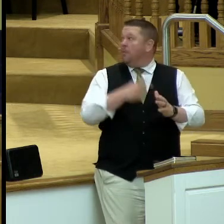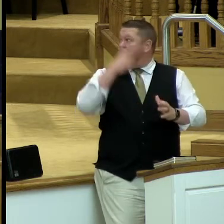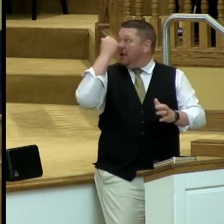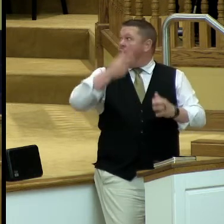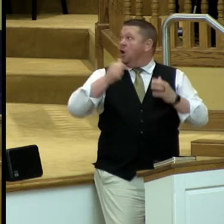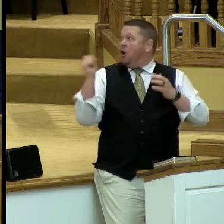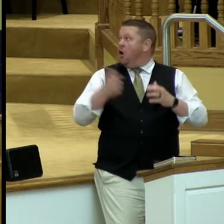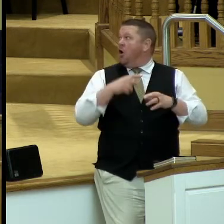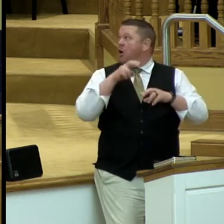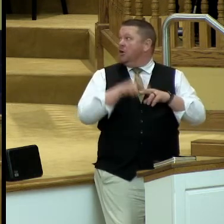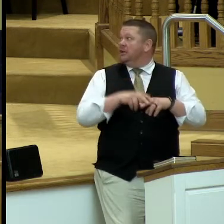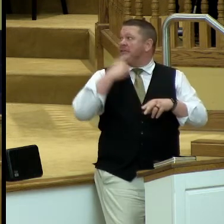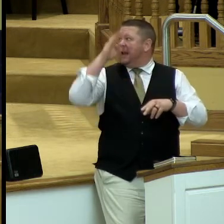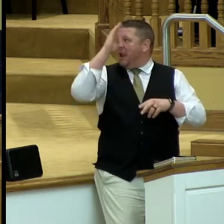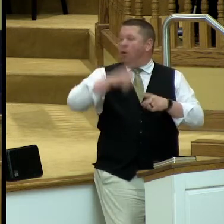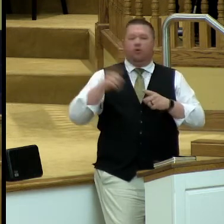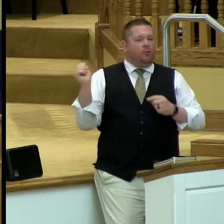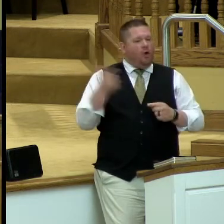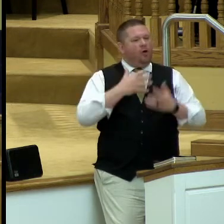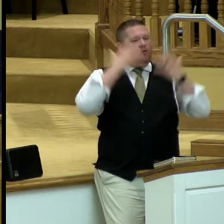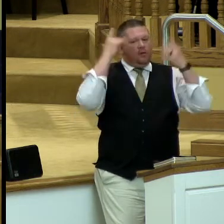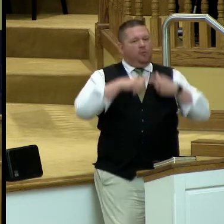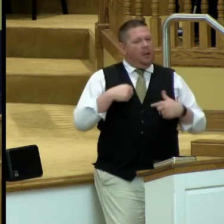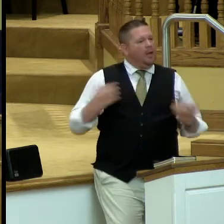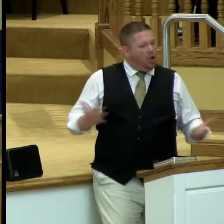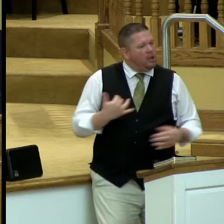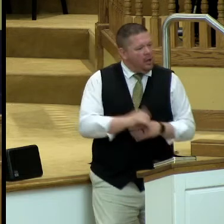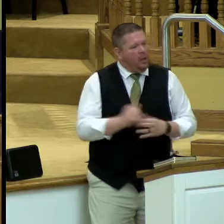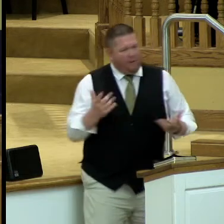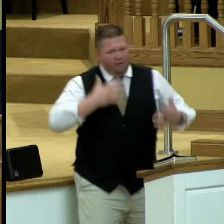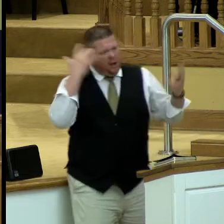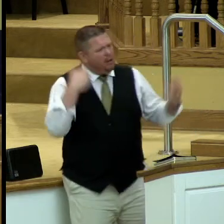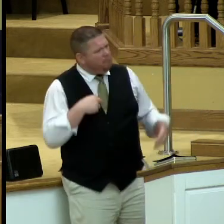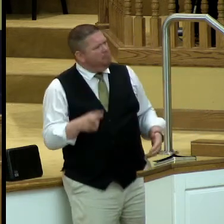you because you all said hello to me and you were all extremely nice.